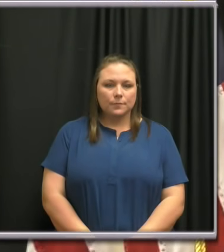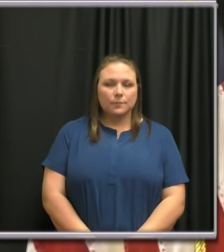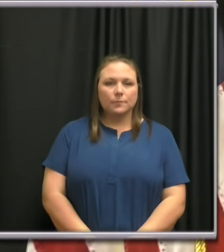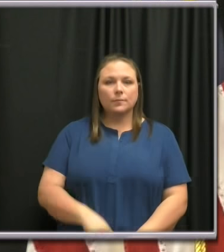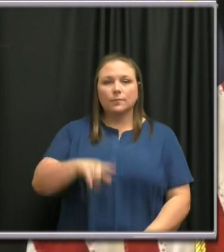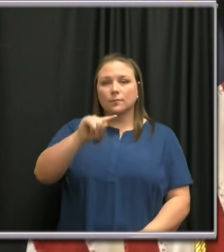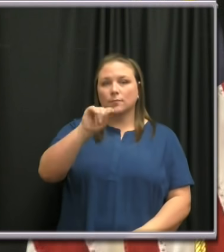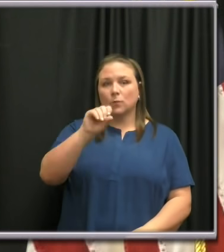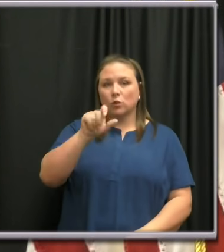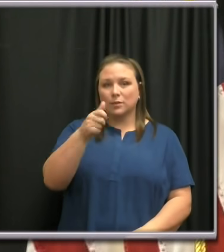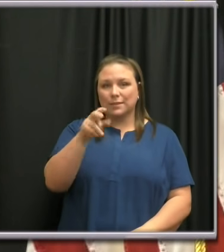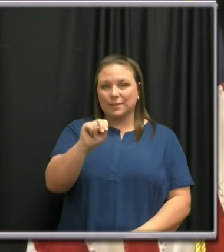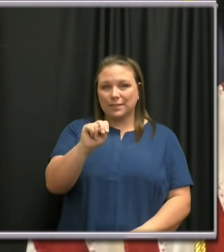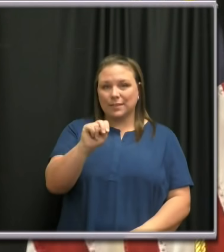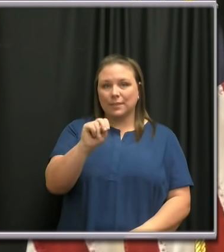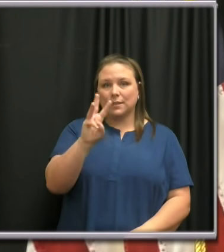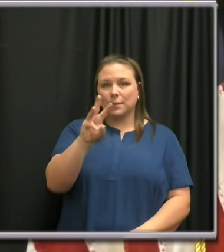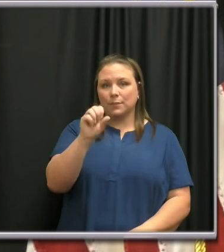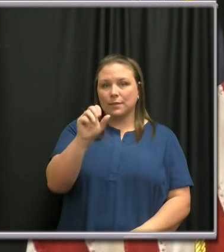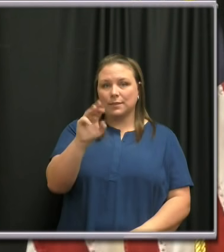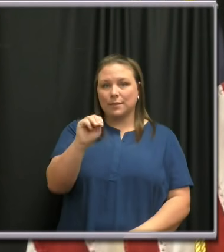Tosin Fakile at WSMV.